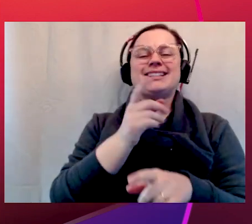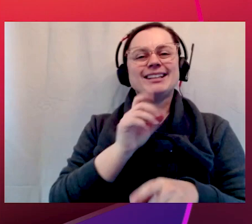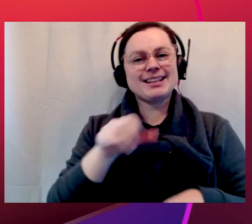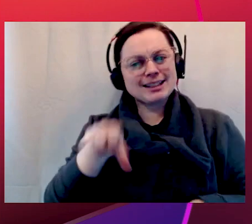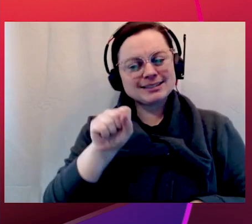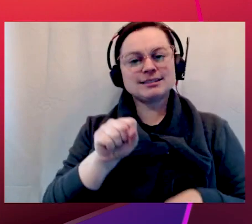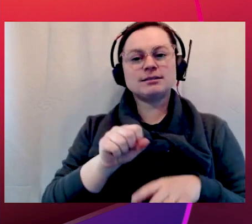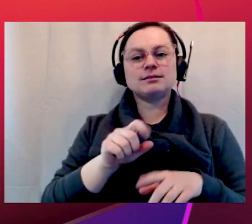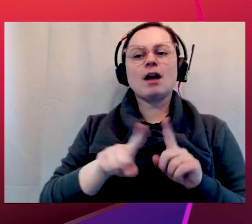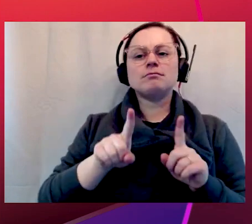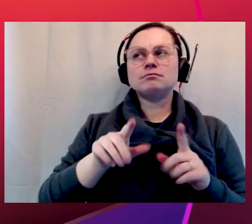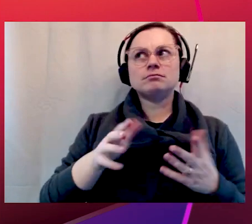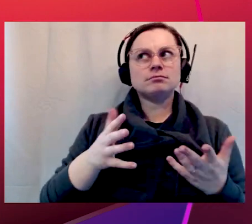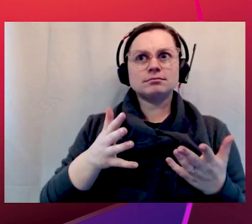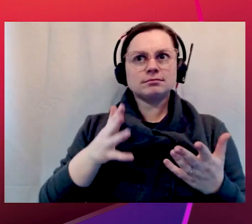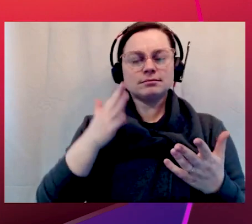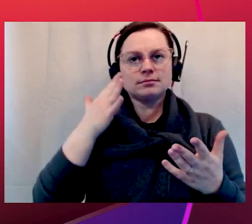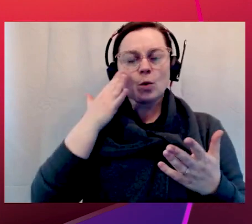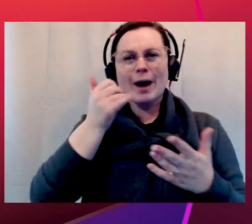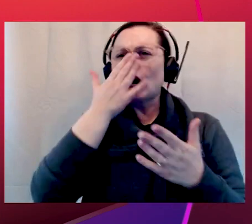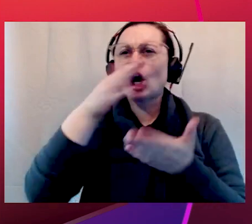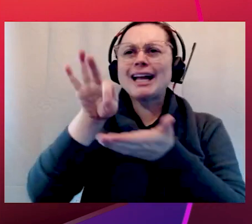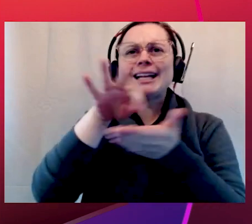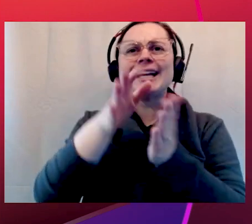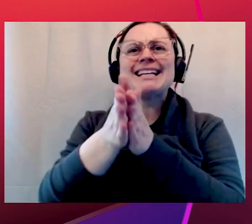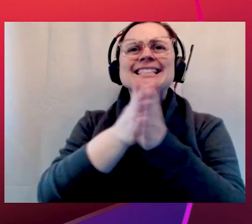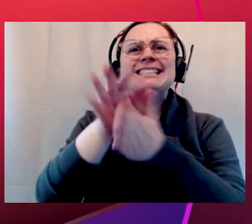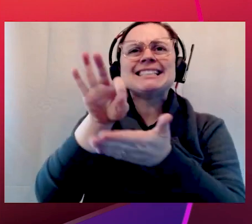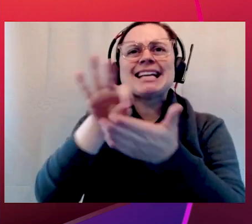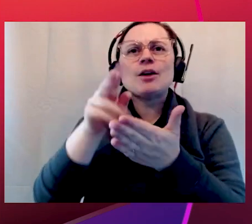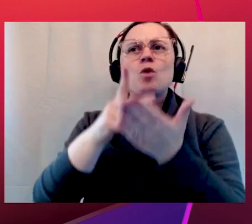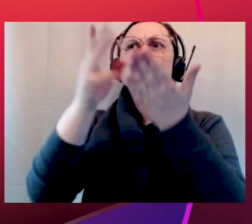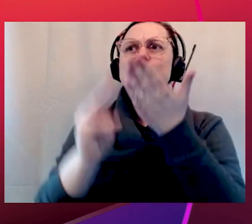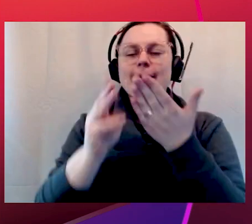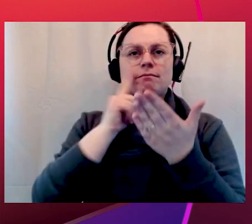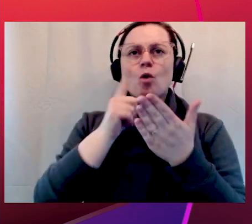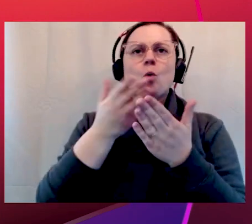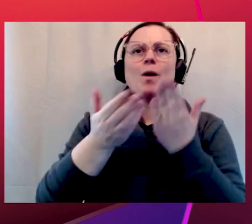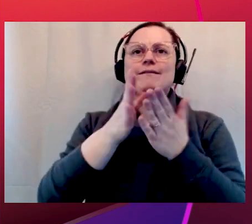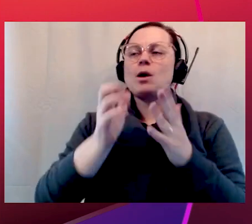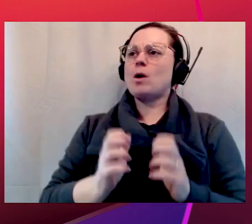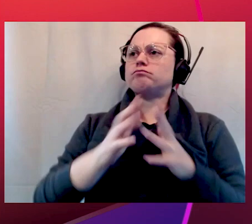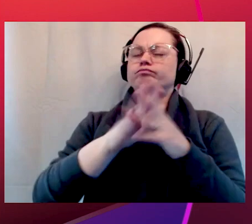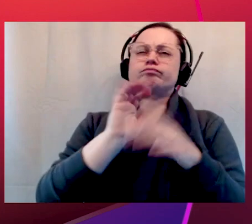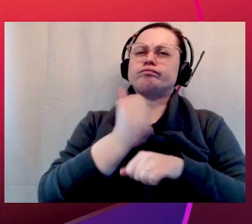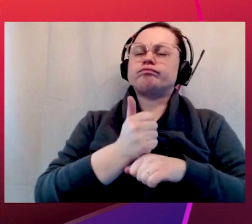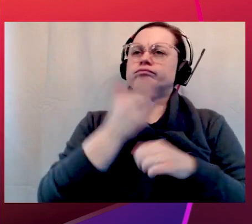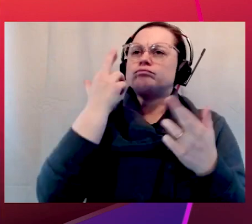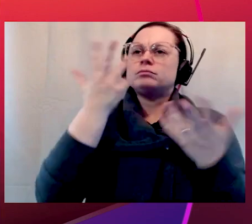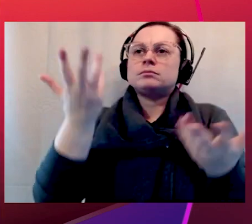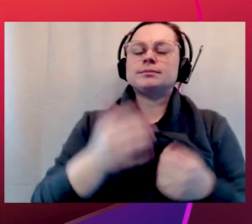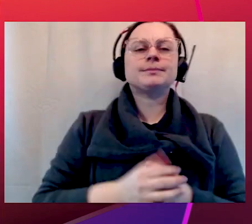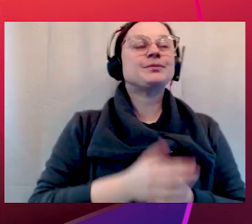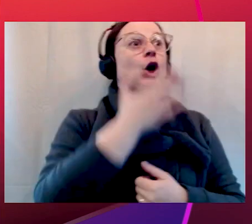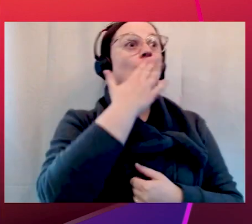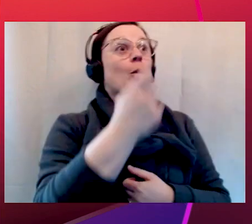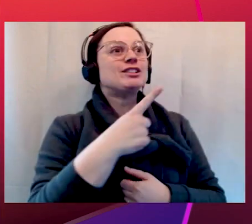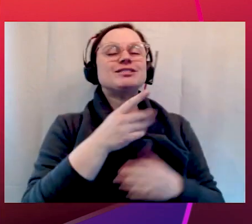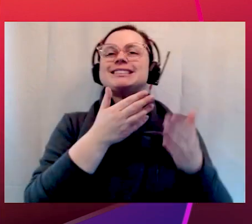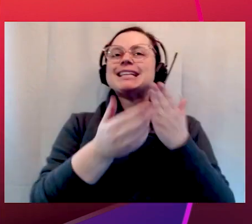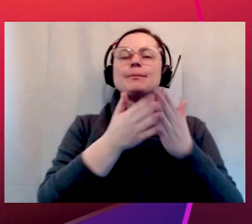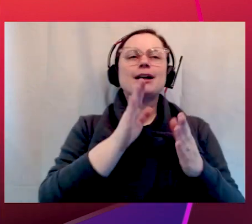to give Amazon gift cards as an incentive program for whatever they're trying to start up? That's a great question. So many organizations, no matter the